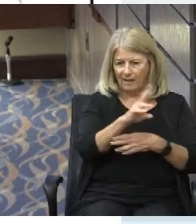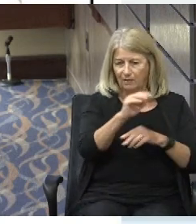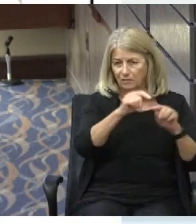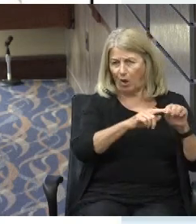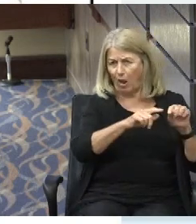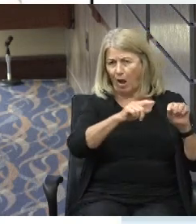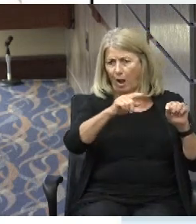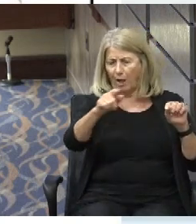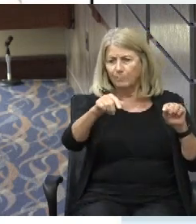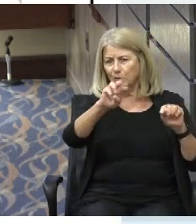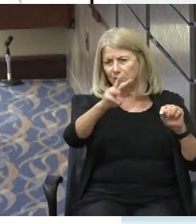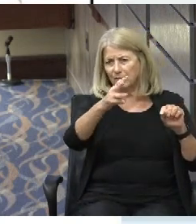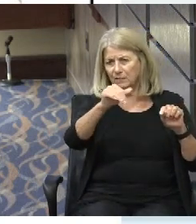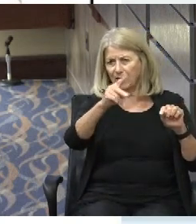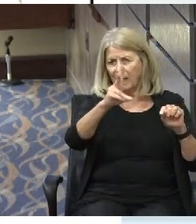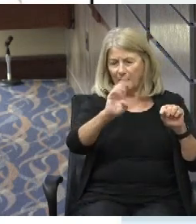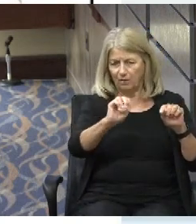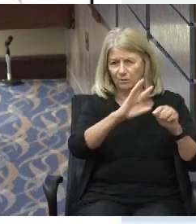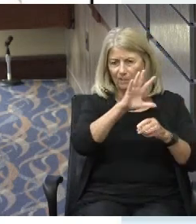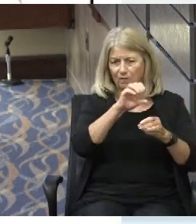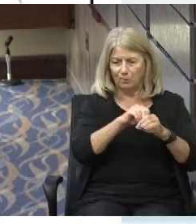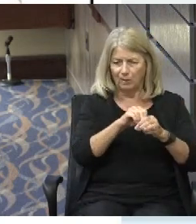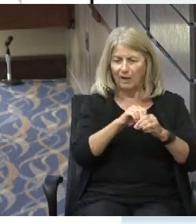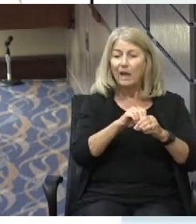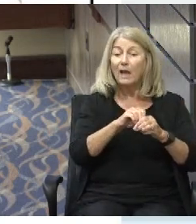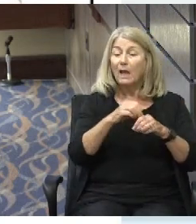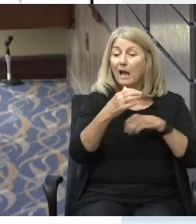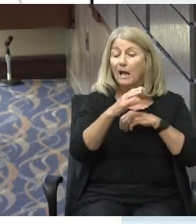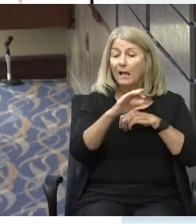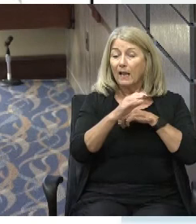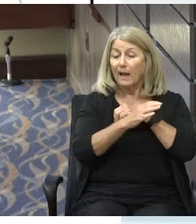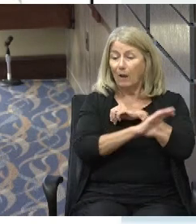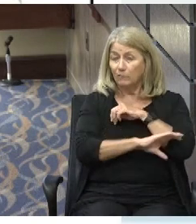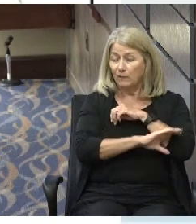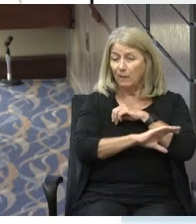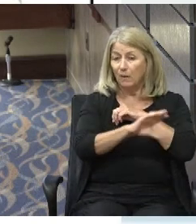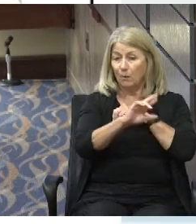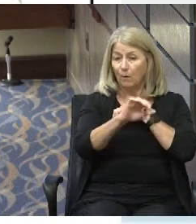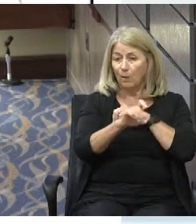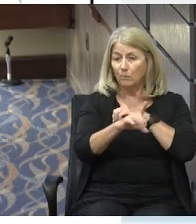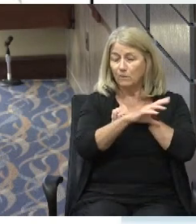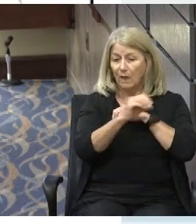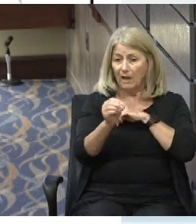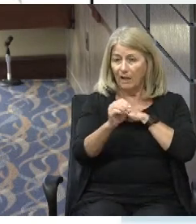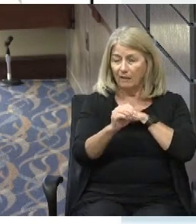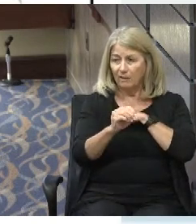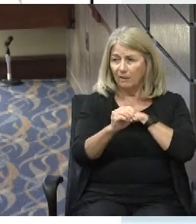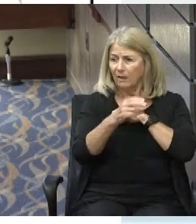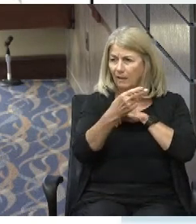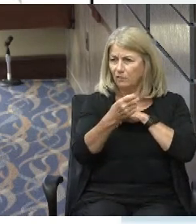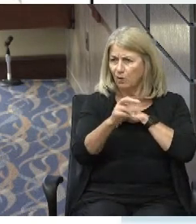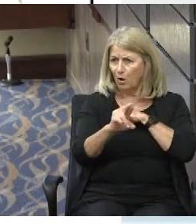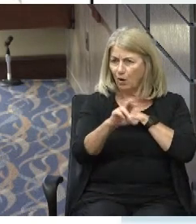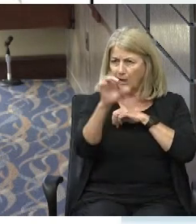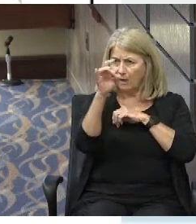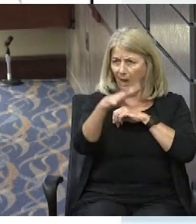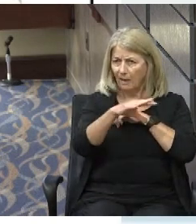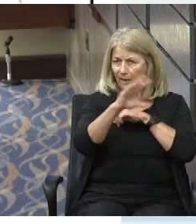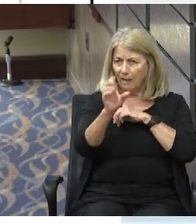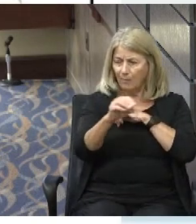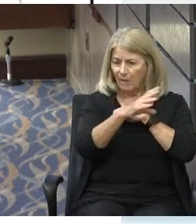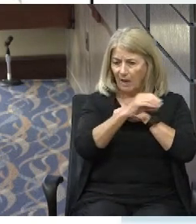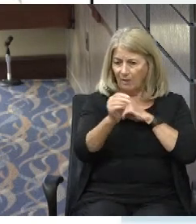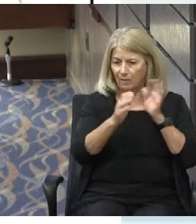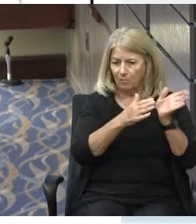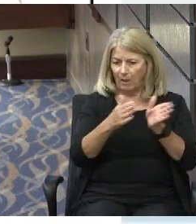all on county roads, and the H&H Water Supply Company serves the lots. And Plan